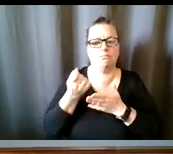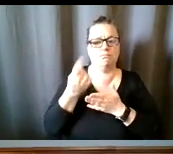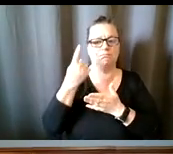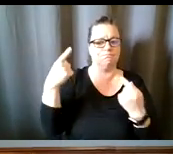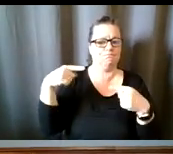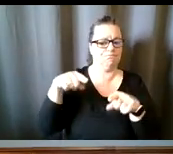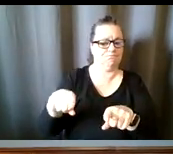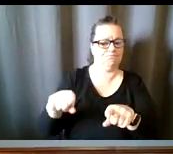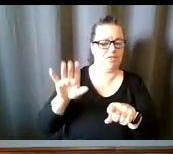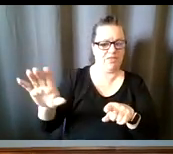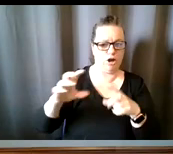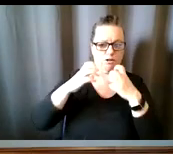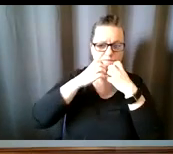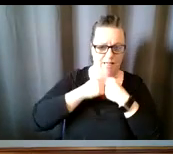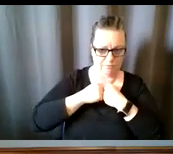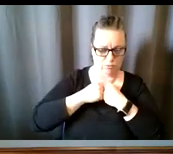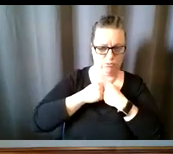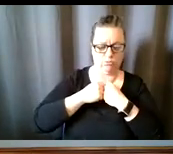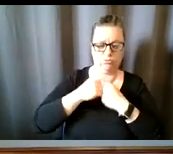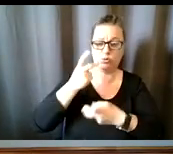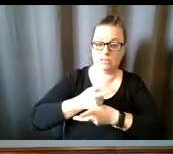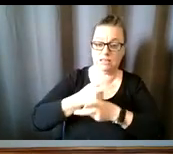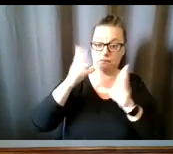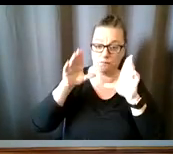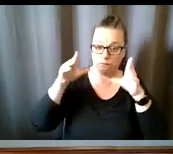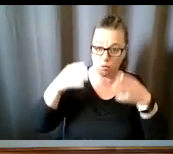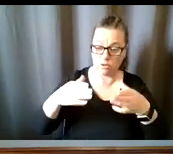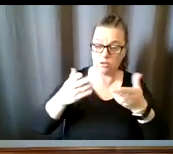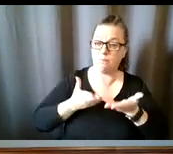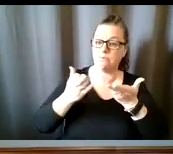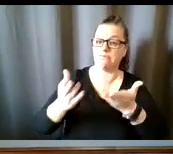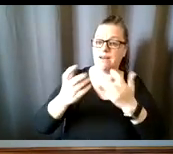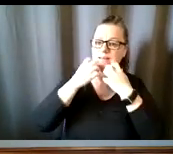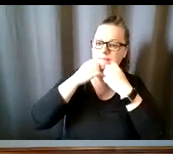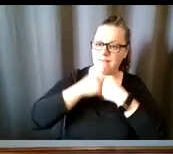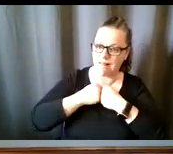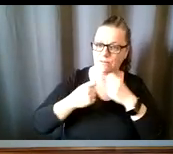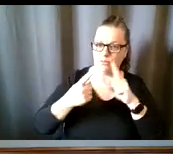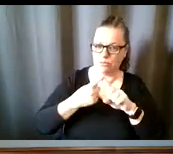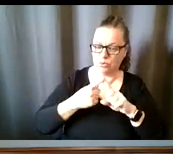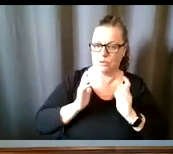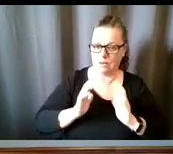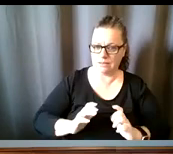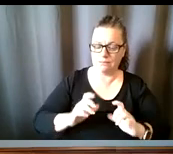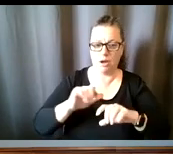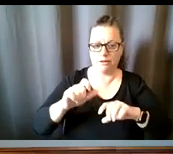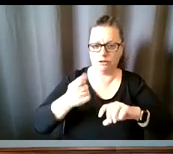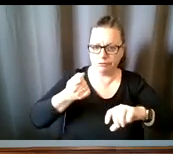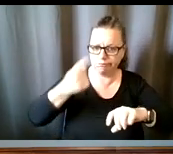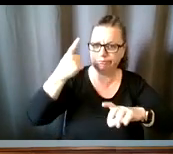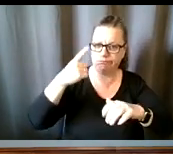the customers value. It's to keep our focus on providing value to the customer. And it's to gain greater understanding of the